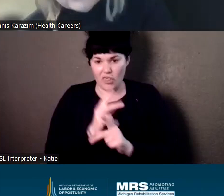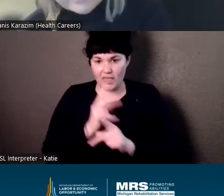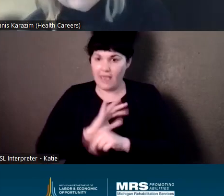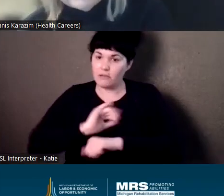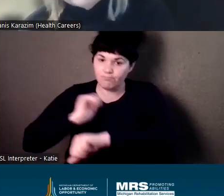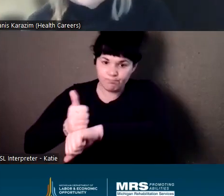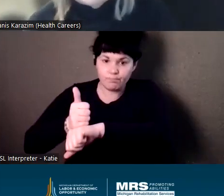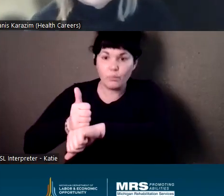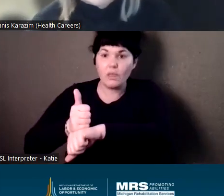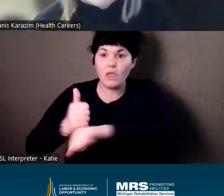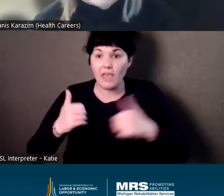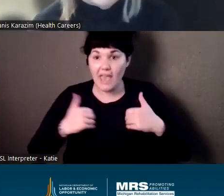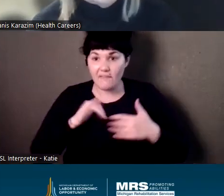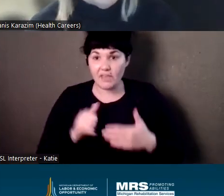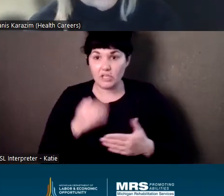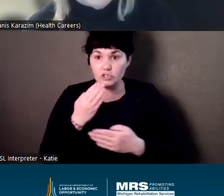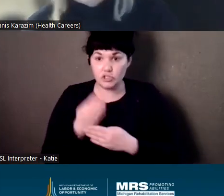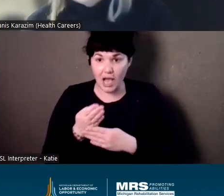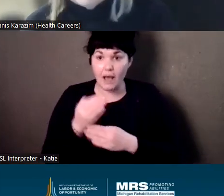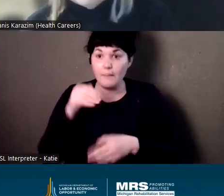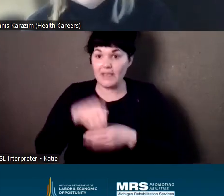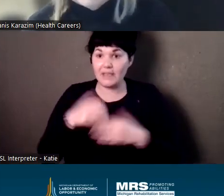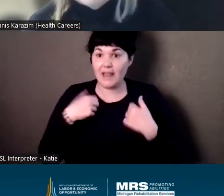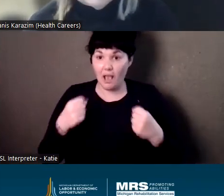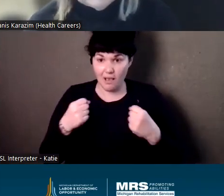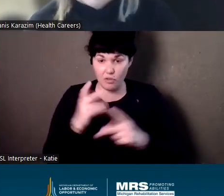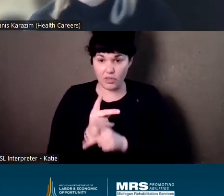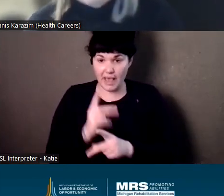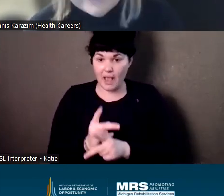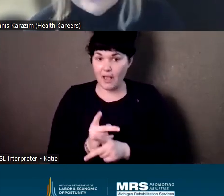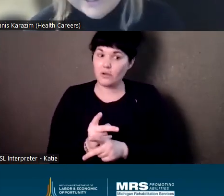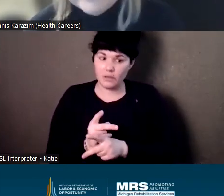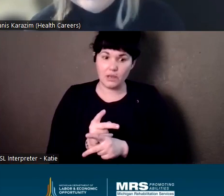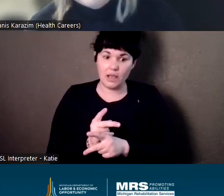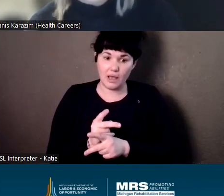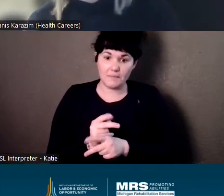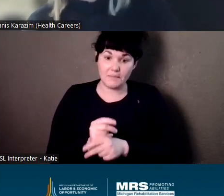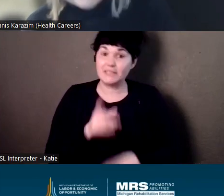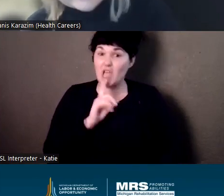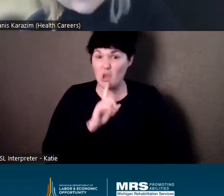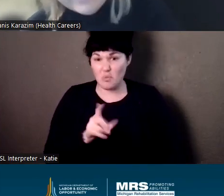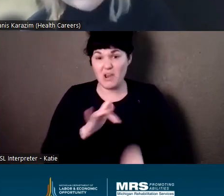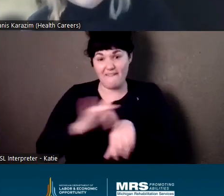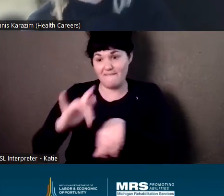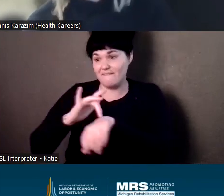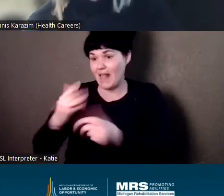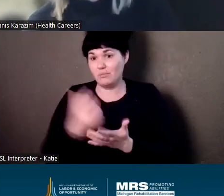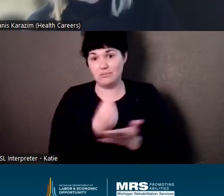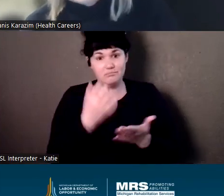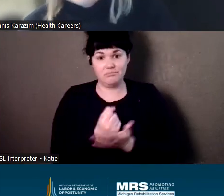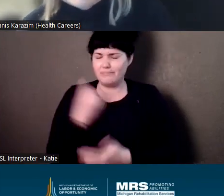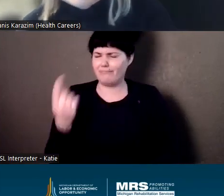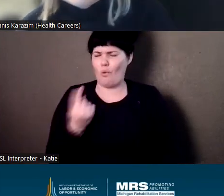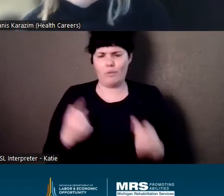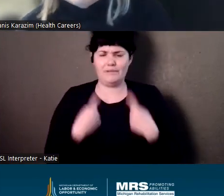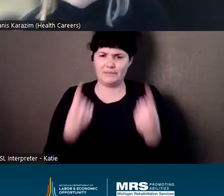having a job in healthcare is one, pretty available and always has been. And